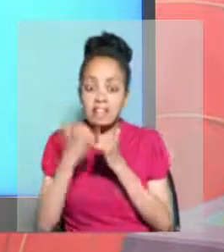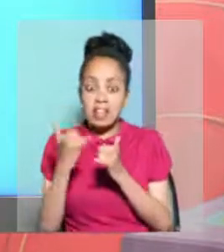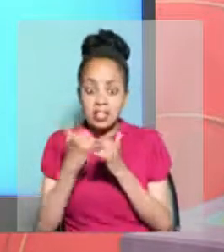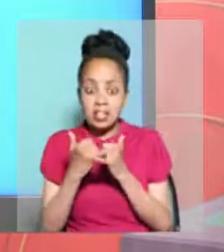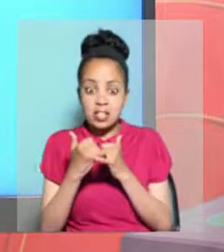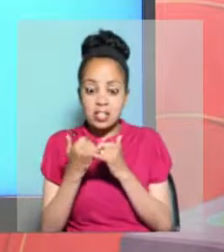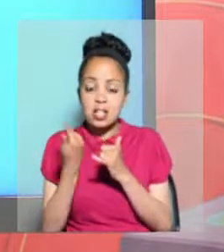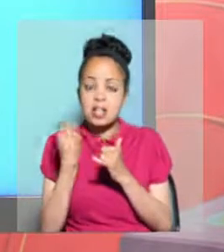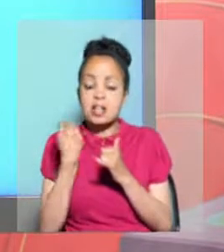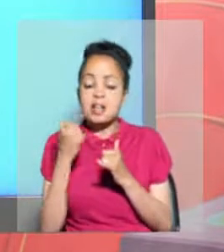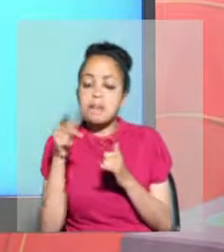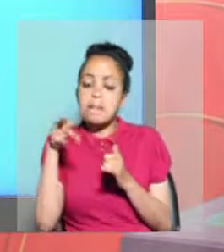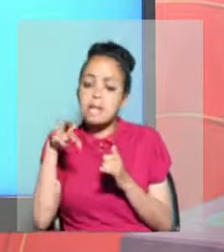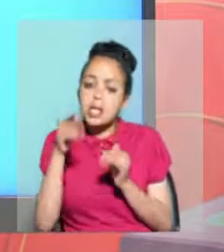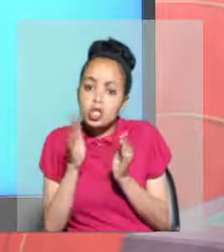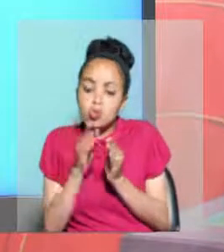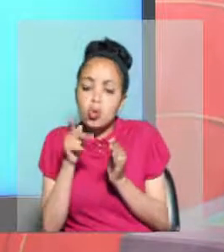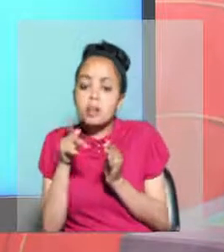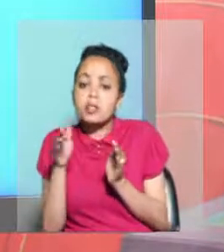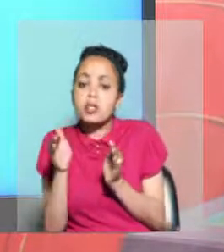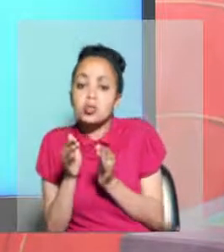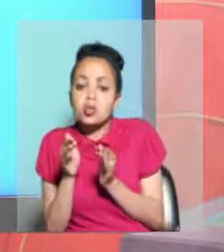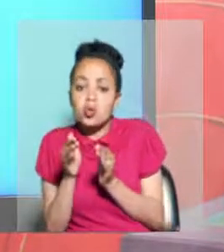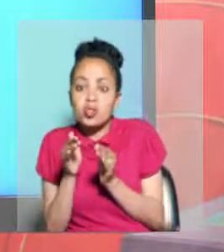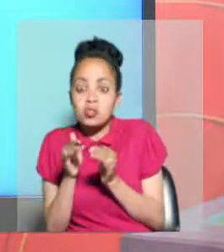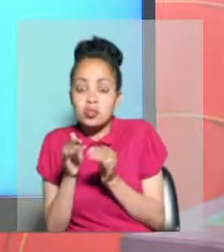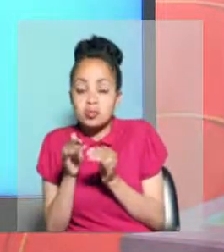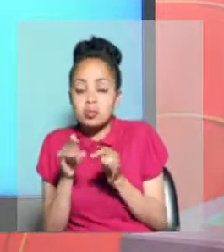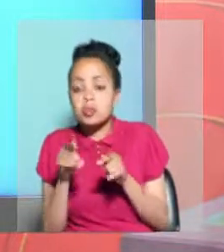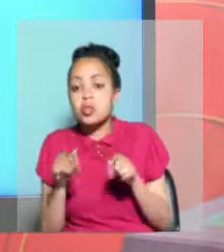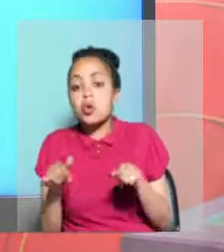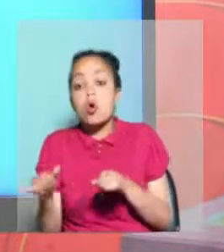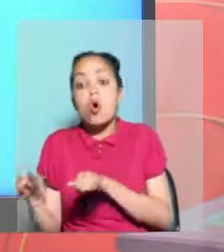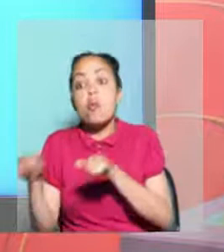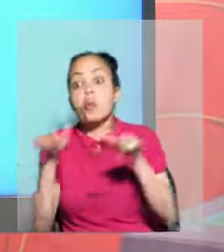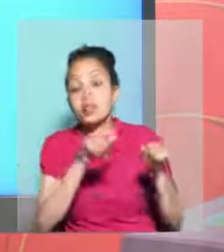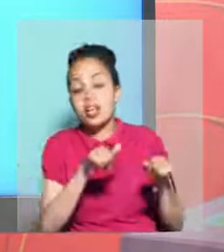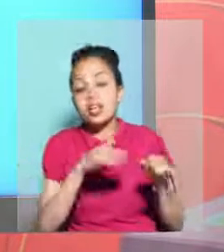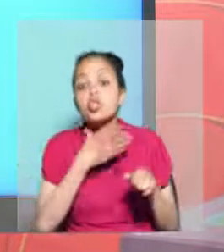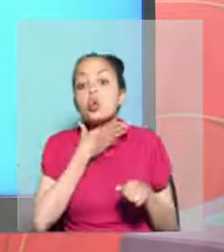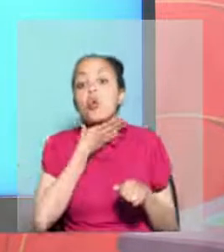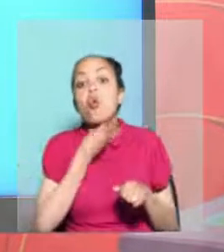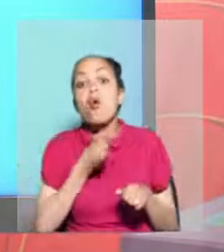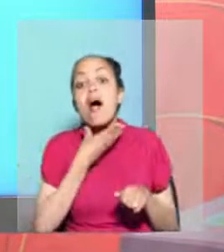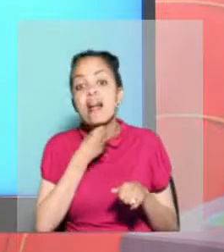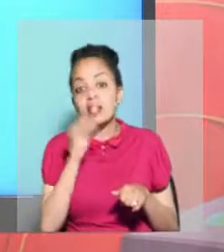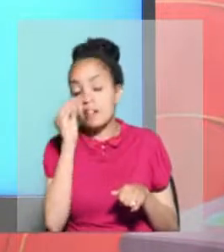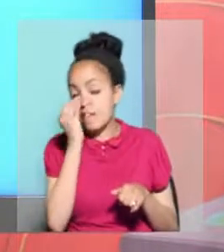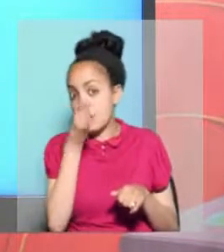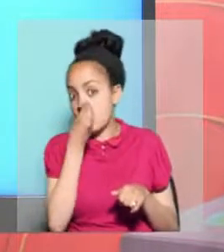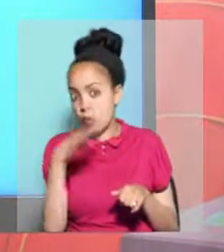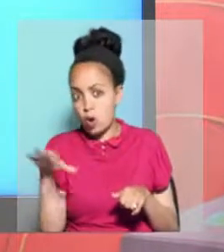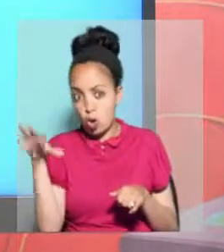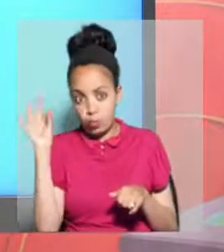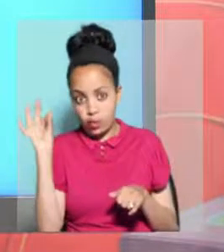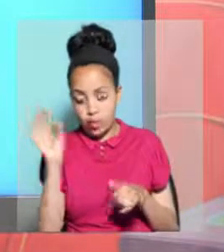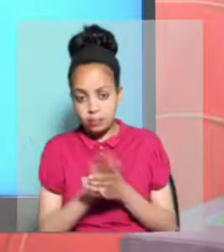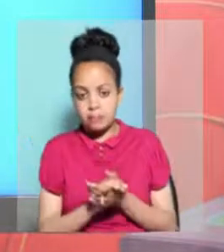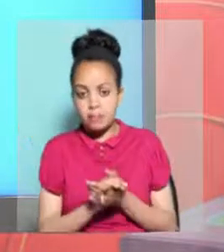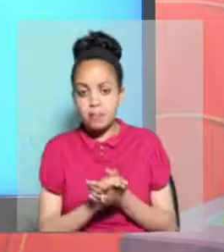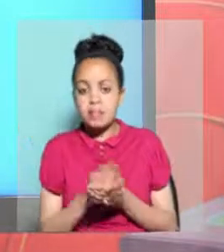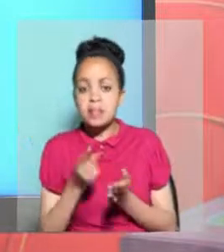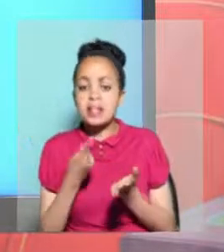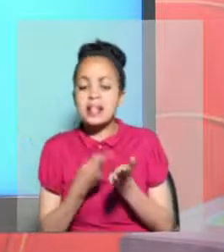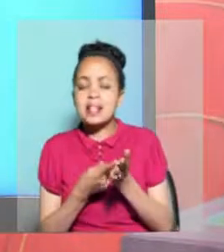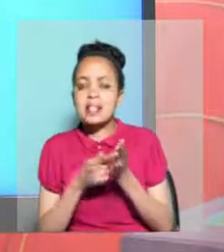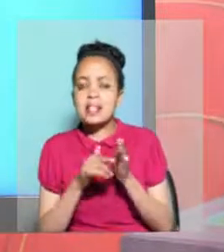finally, P small, homozygote again, which we call white flowers obtained. It is